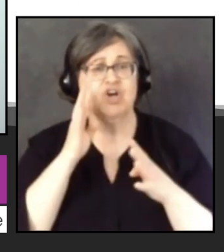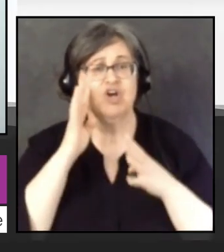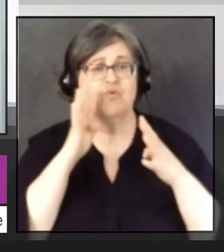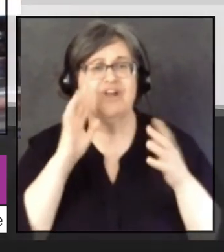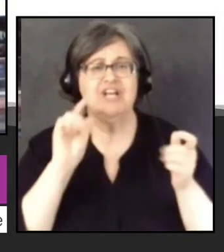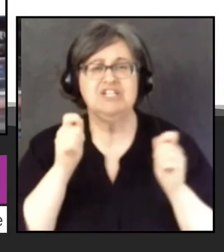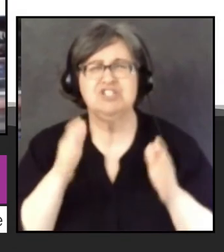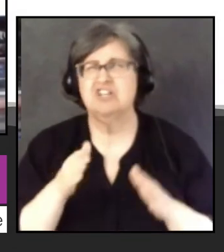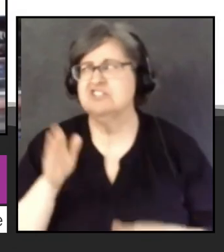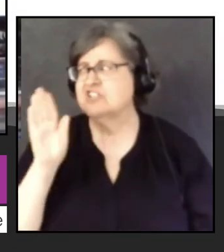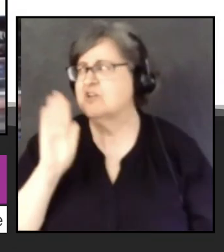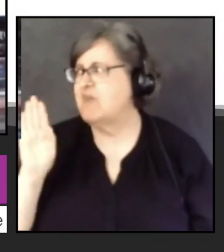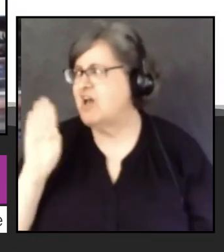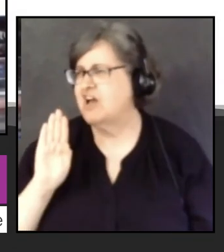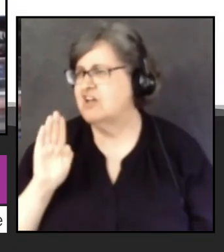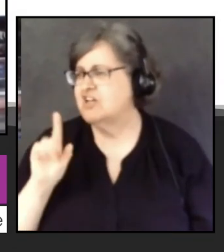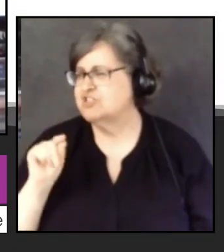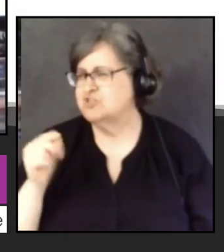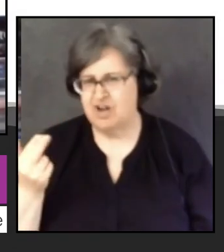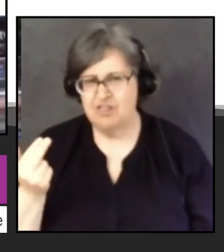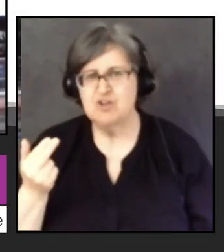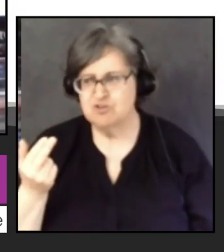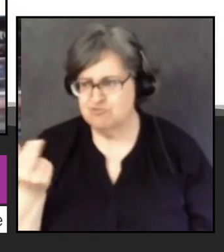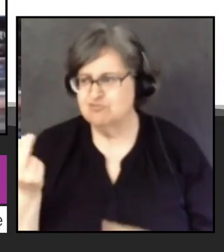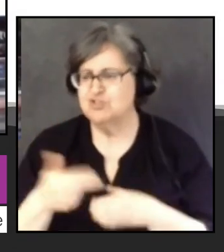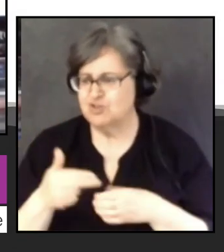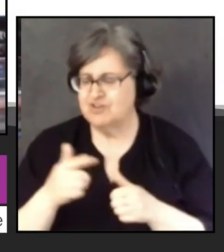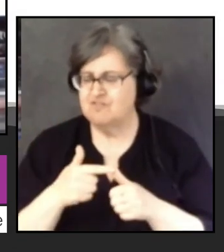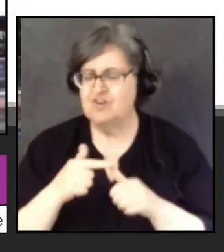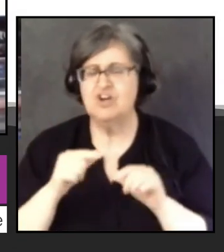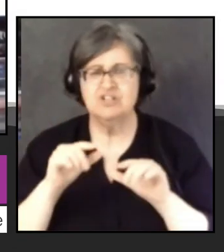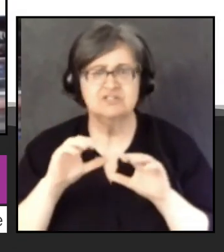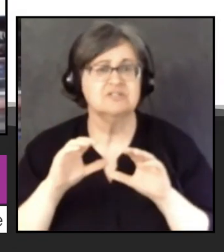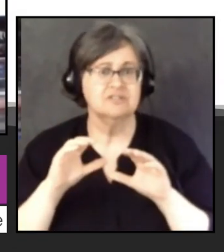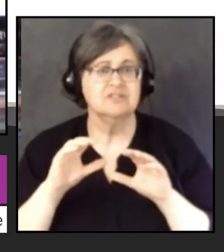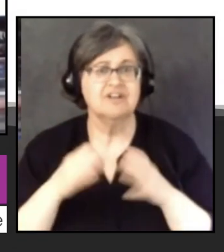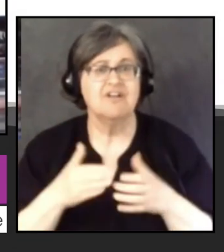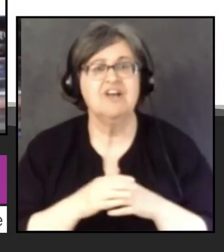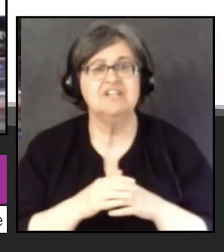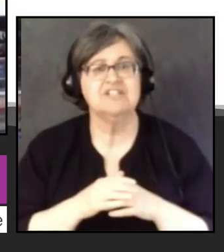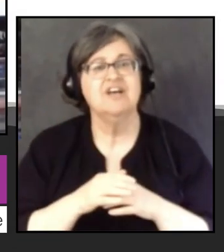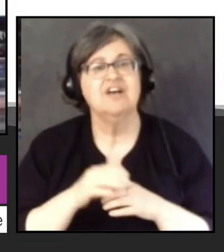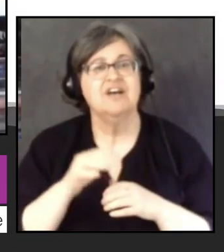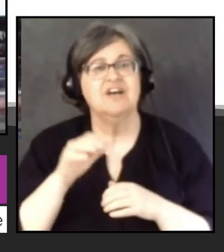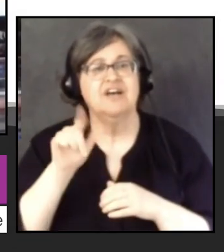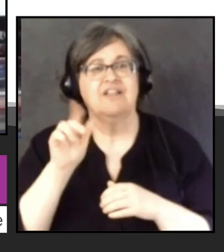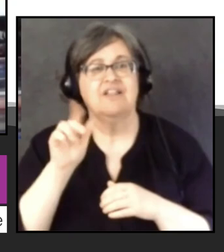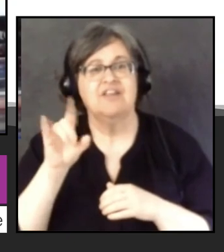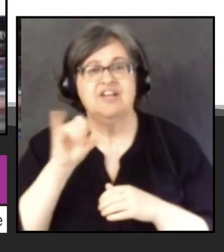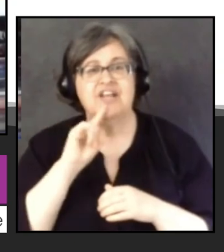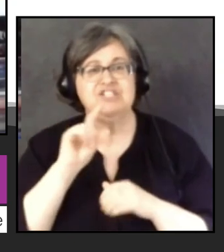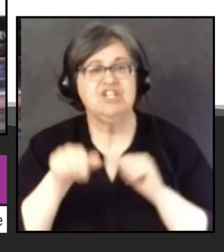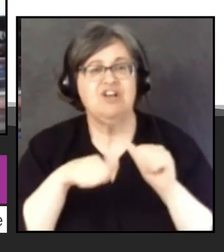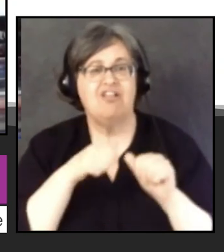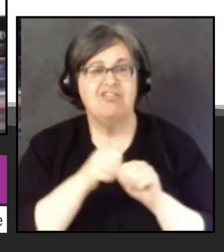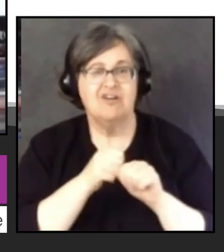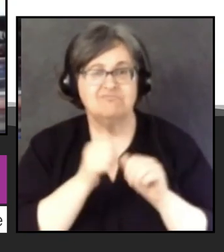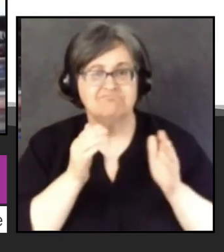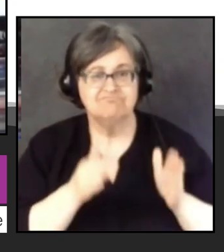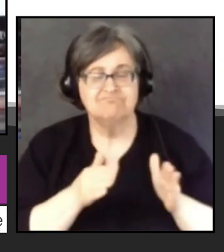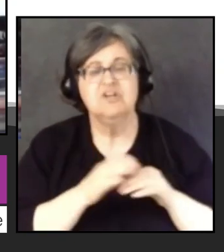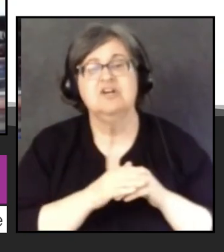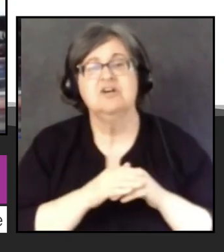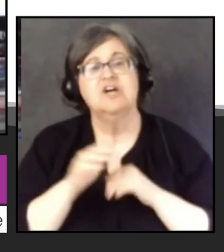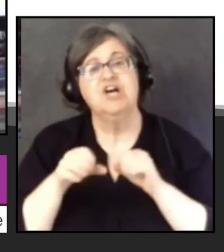way back in 2013. So Lady is an alum. Then, you know, in 2018 came